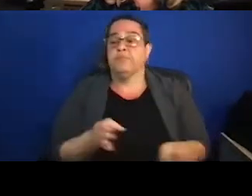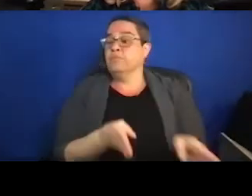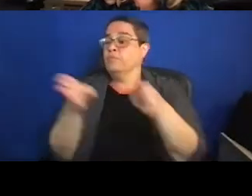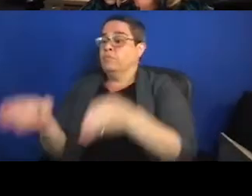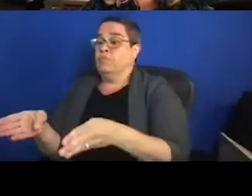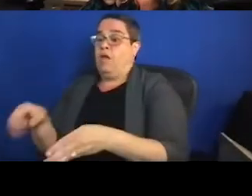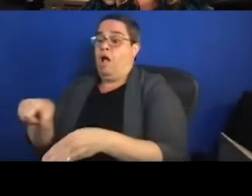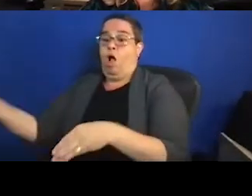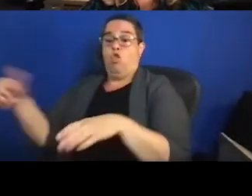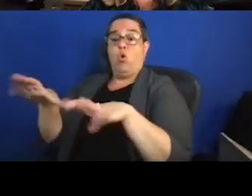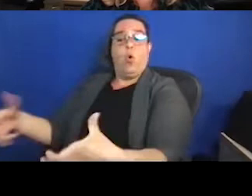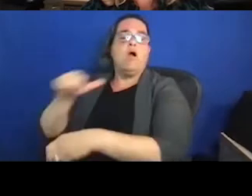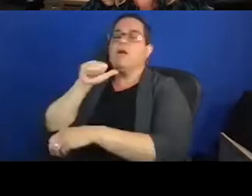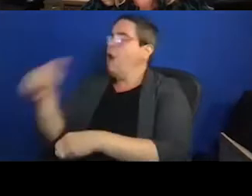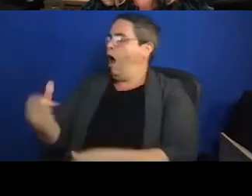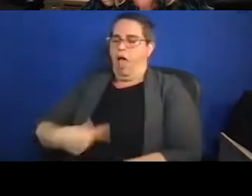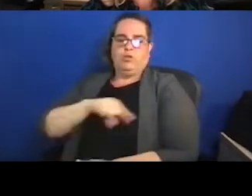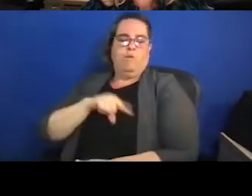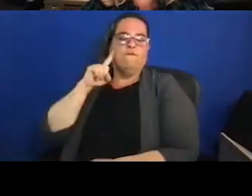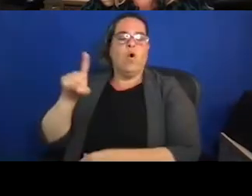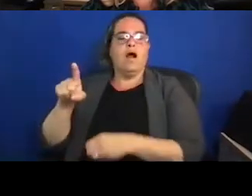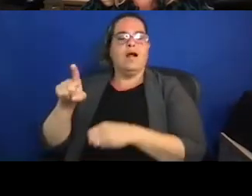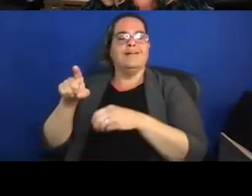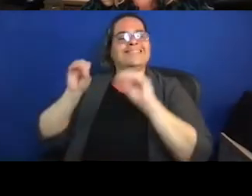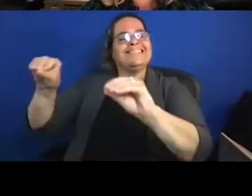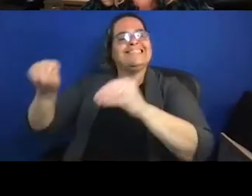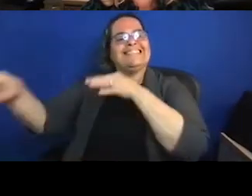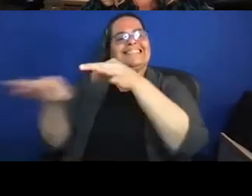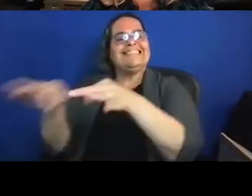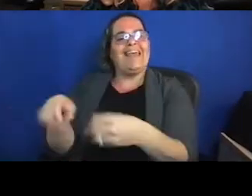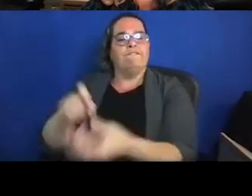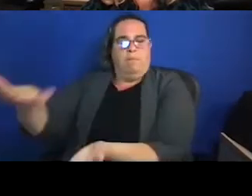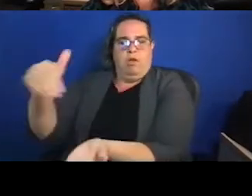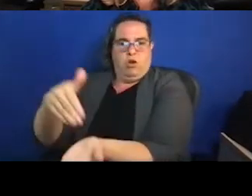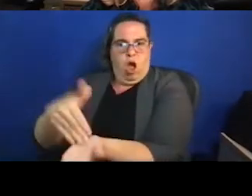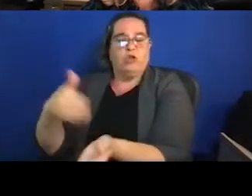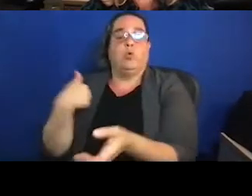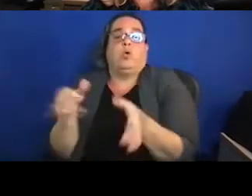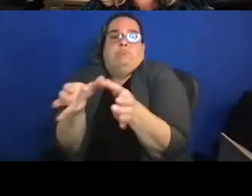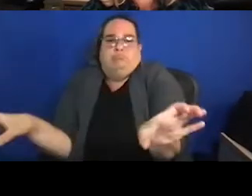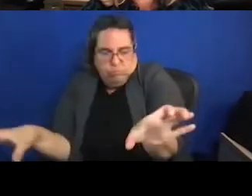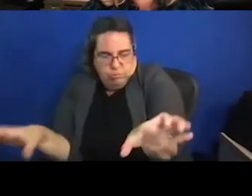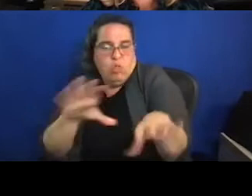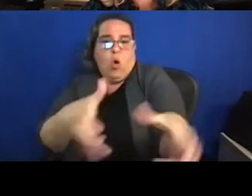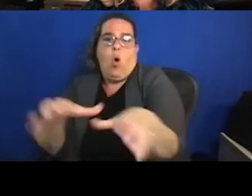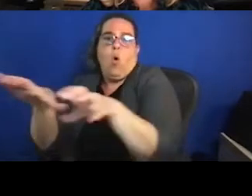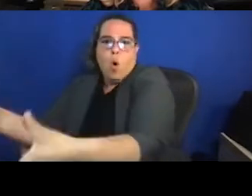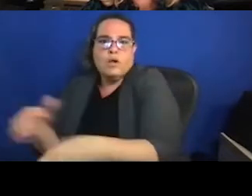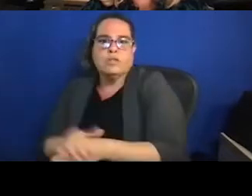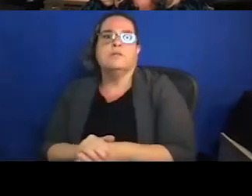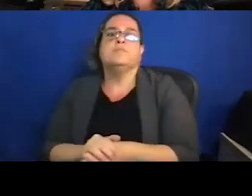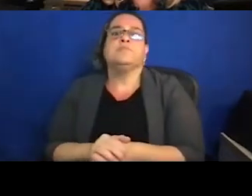health worker or be offered a community health worker or not. TAU is treatment as usual. In the larger cohort that